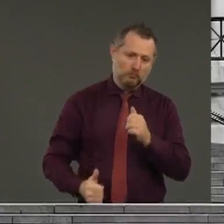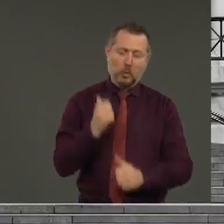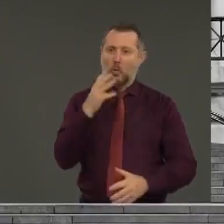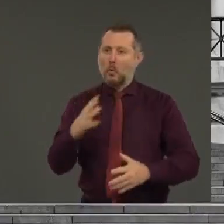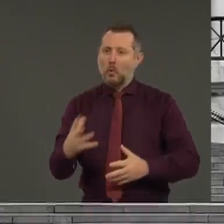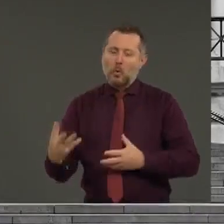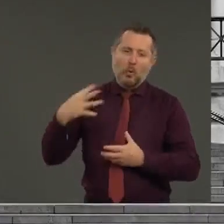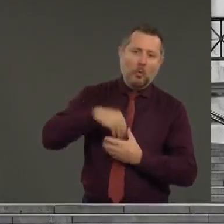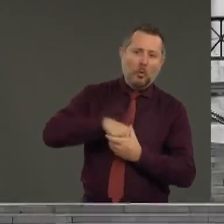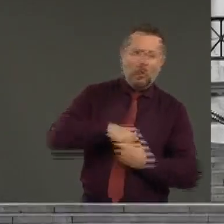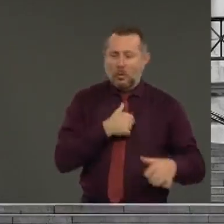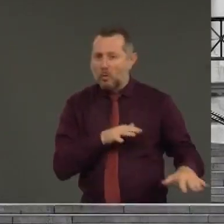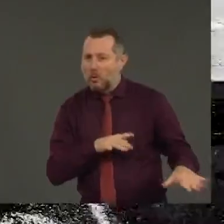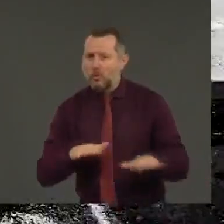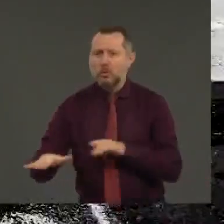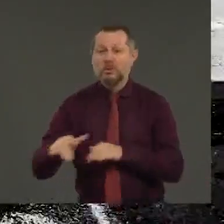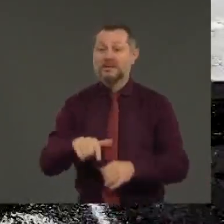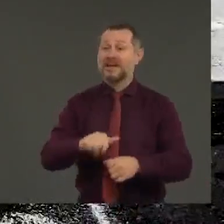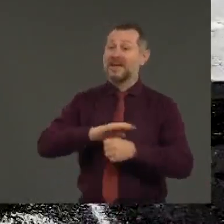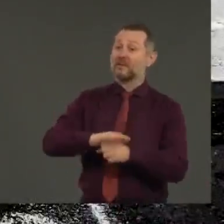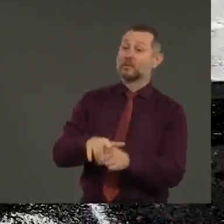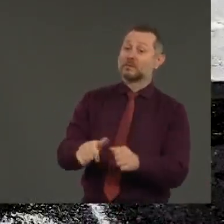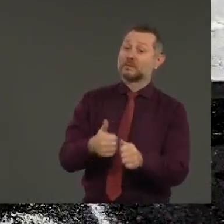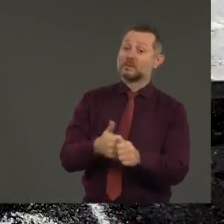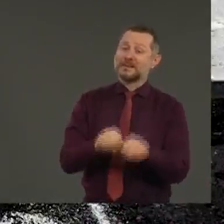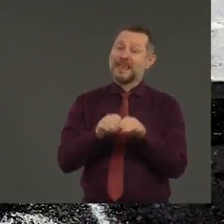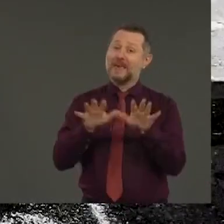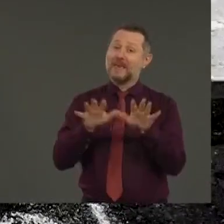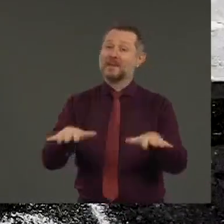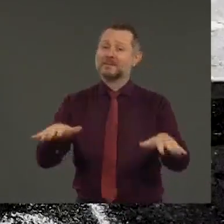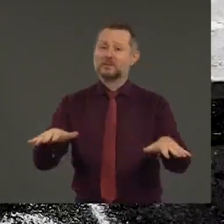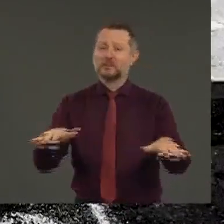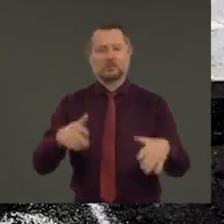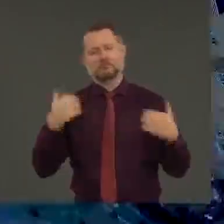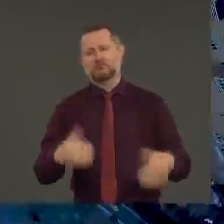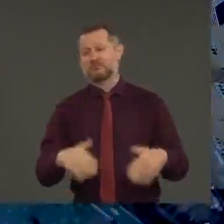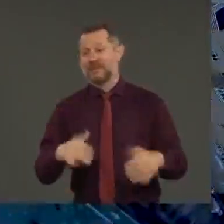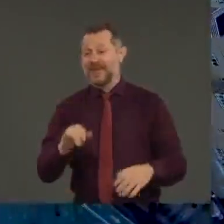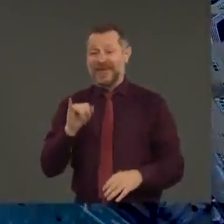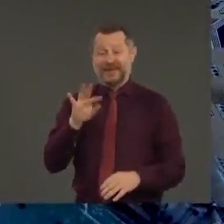was of such a magnitude that unless